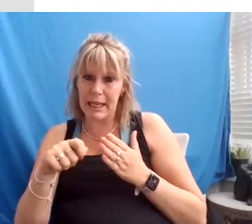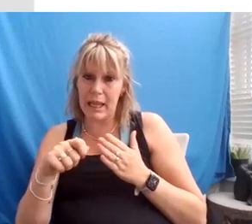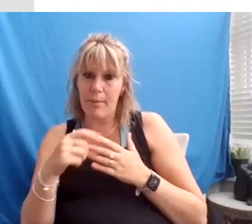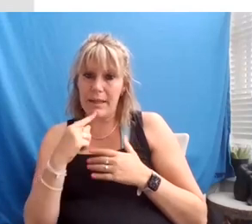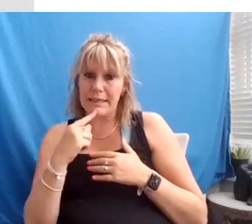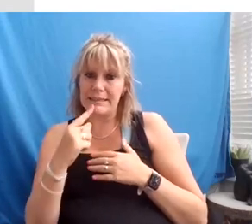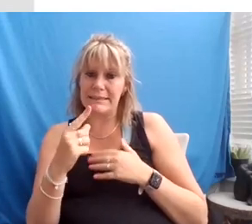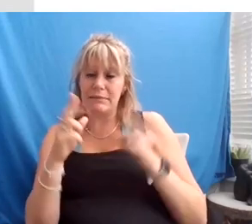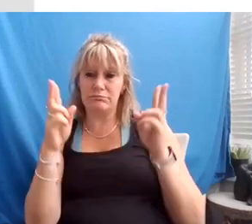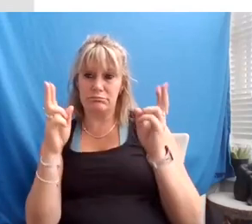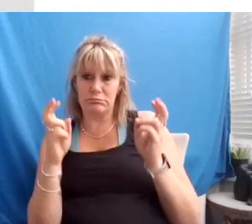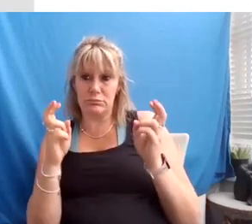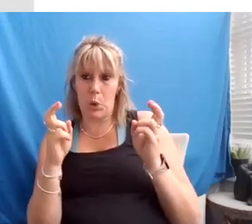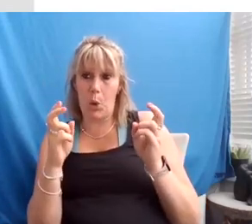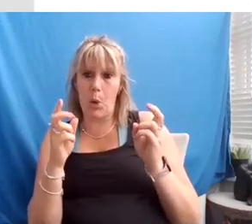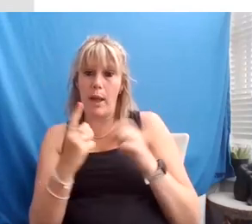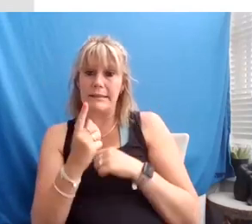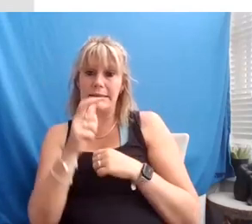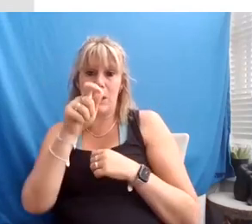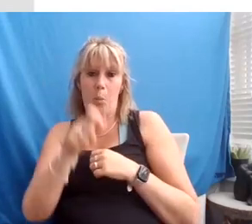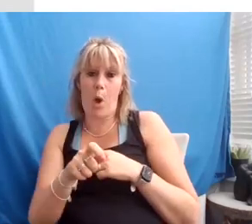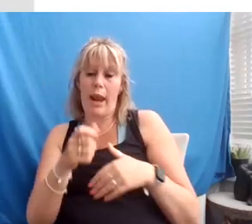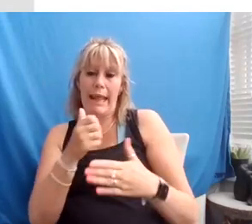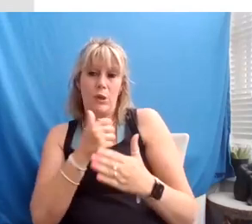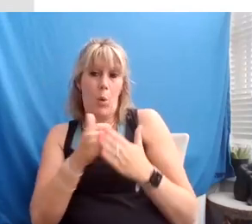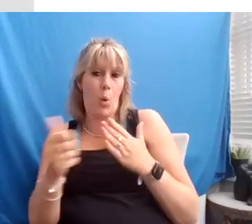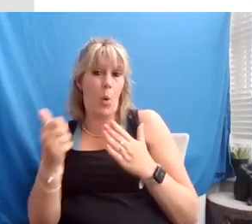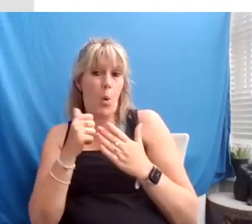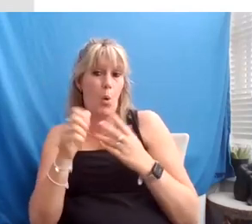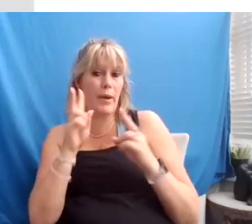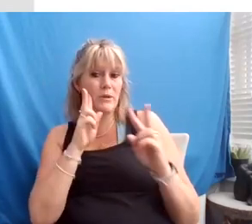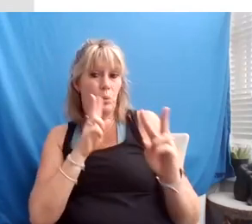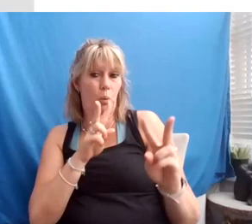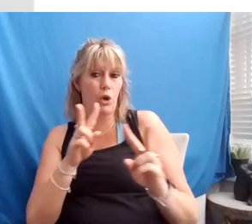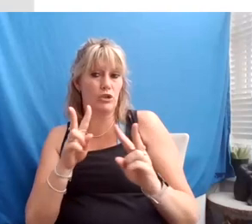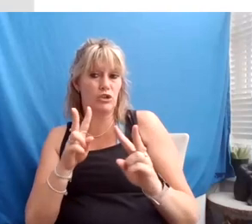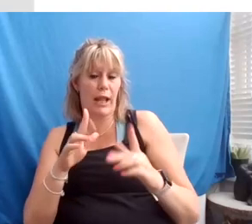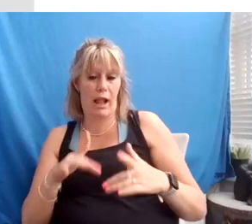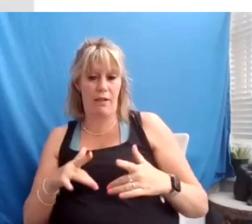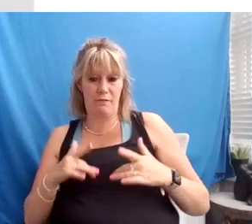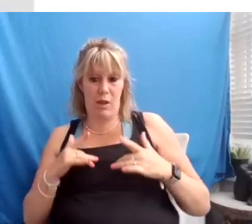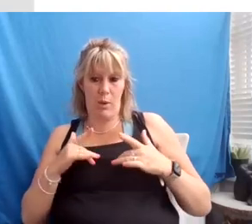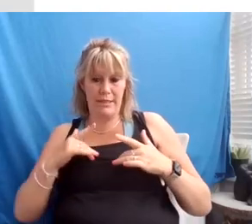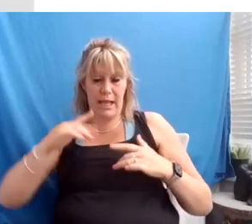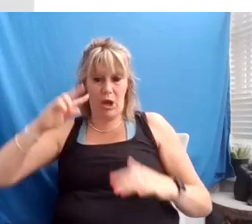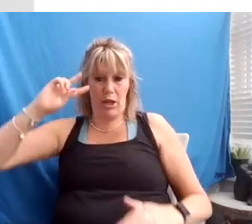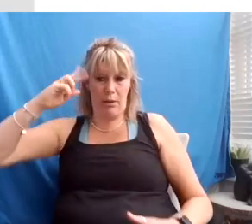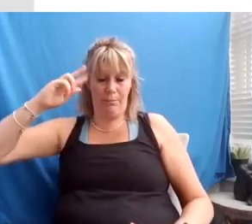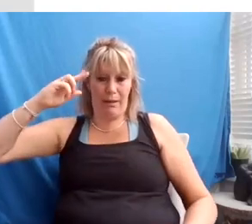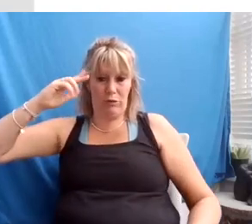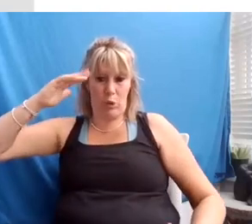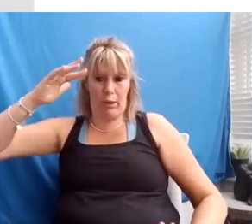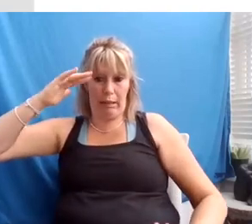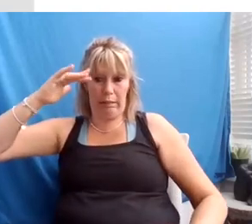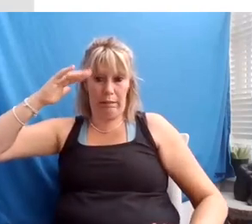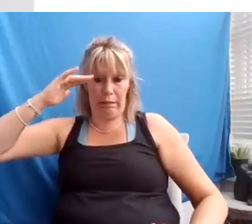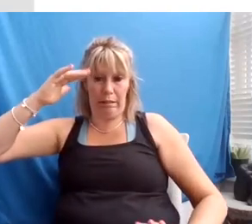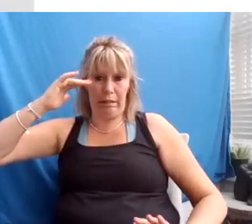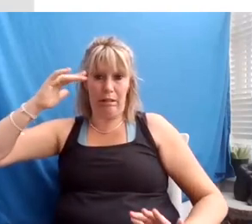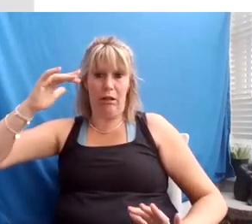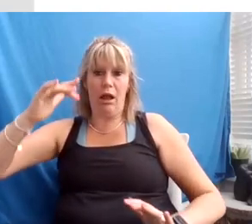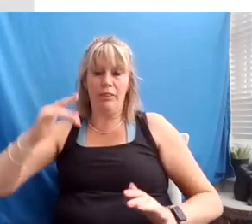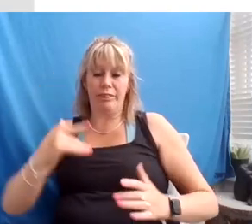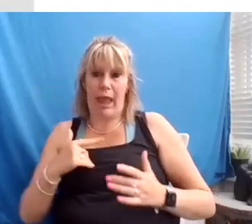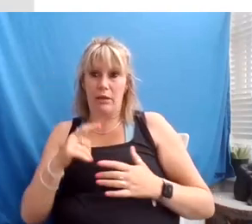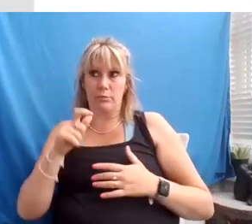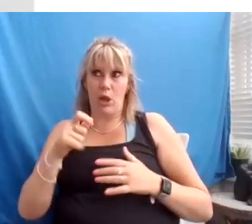Always Watching. And I think as a sort of exploration of sense of paranoia, but also somebody really is watching. I think it's